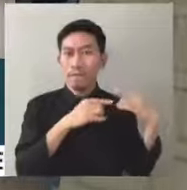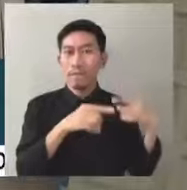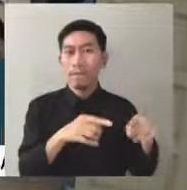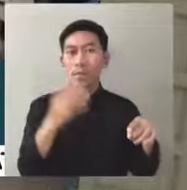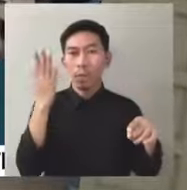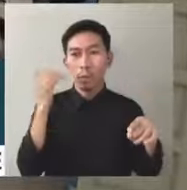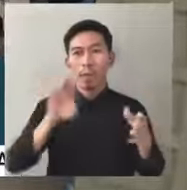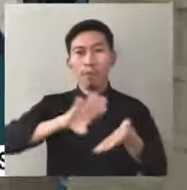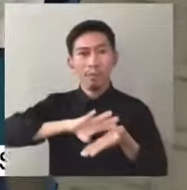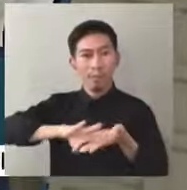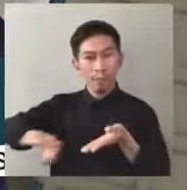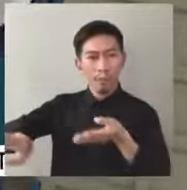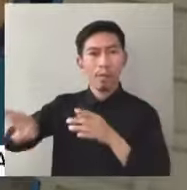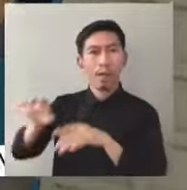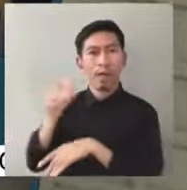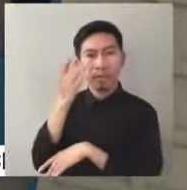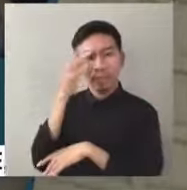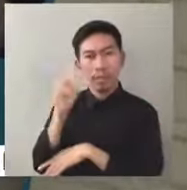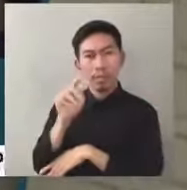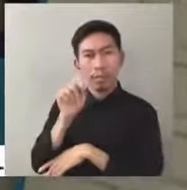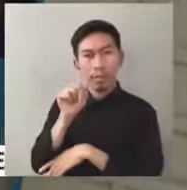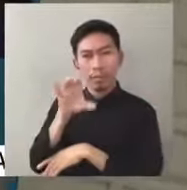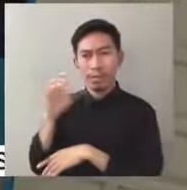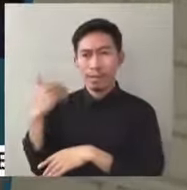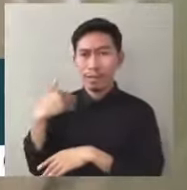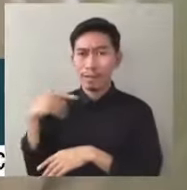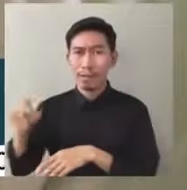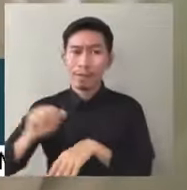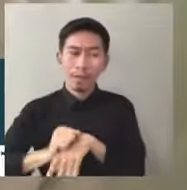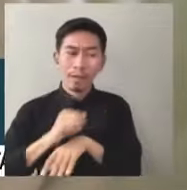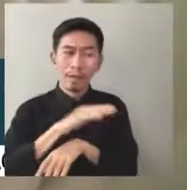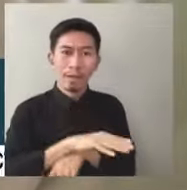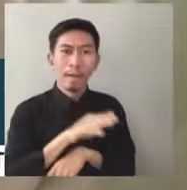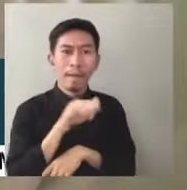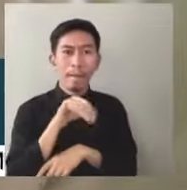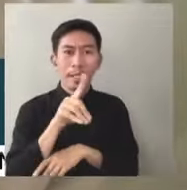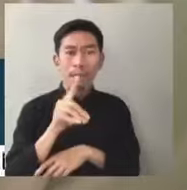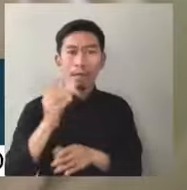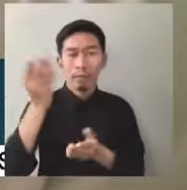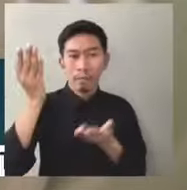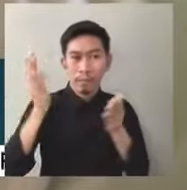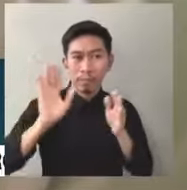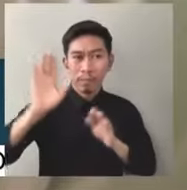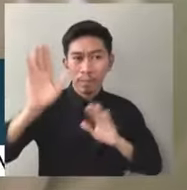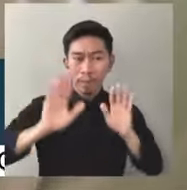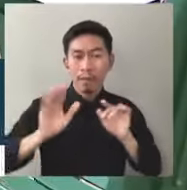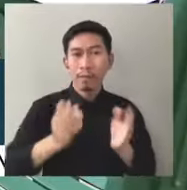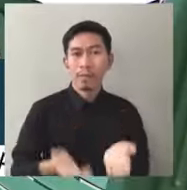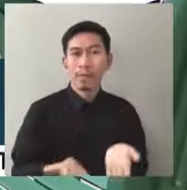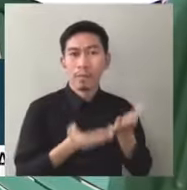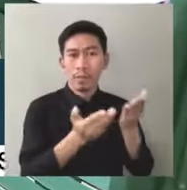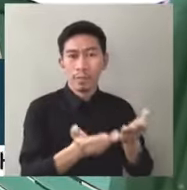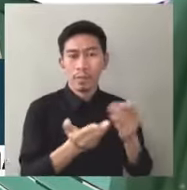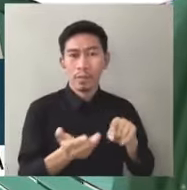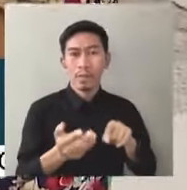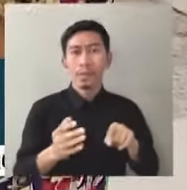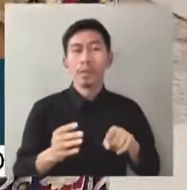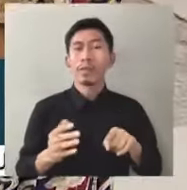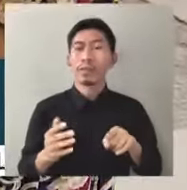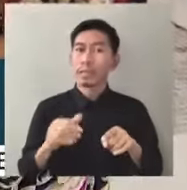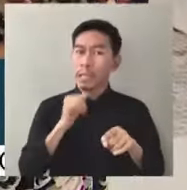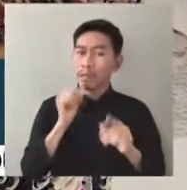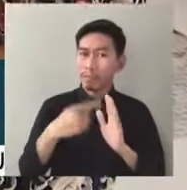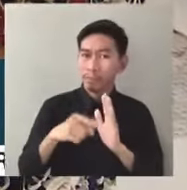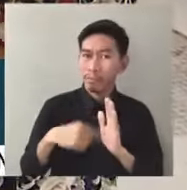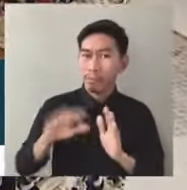Smartmatic before it had submitted any bid without any reference to the eligibility requirements prescribed by its bids and awards